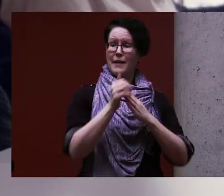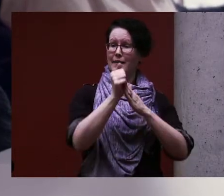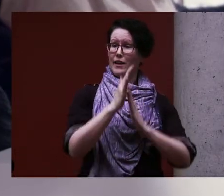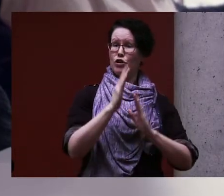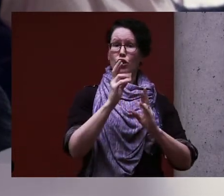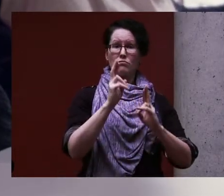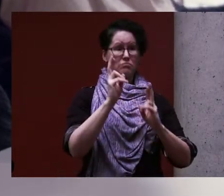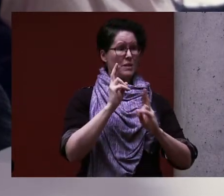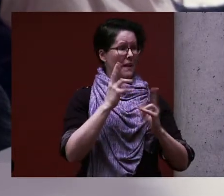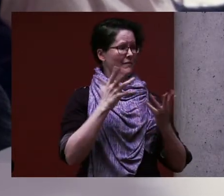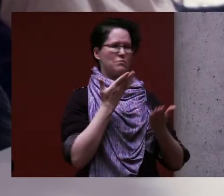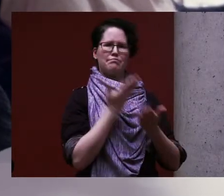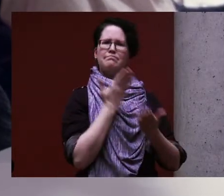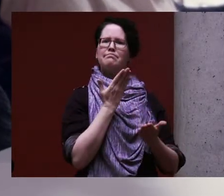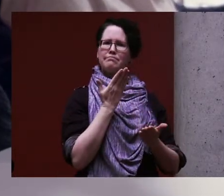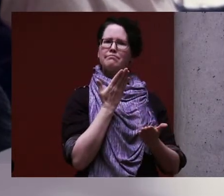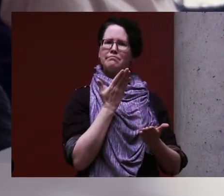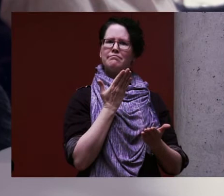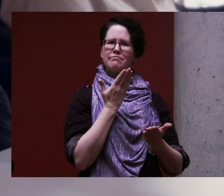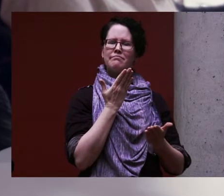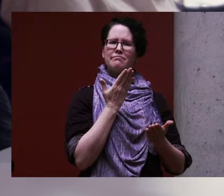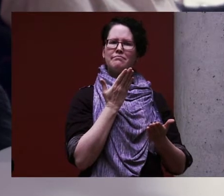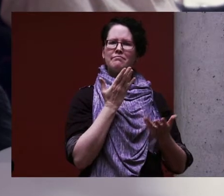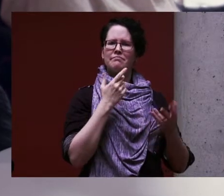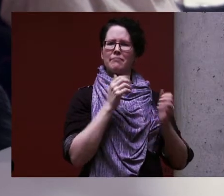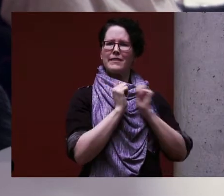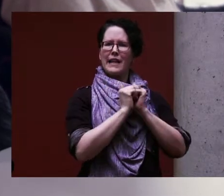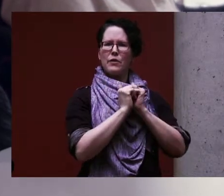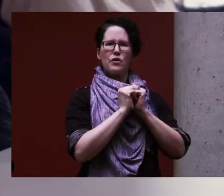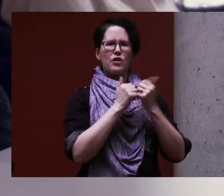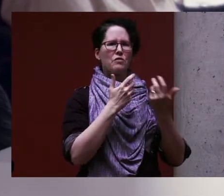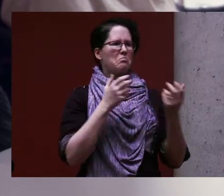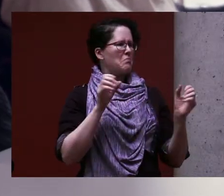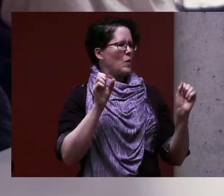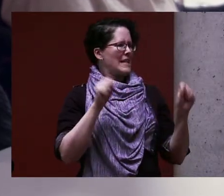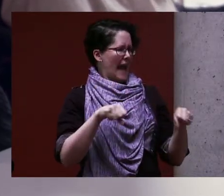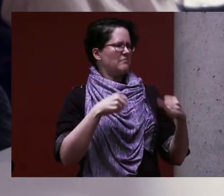leader, and together we can bring change.